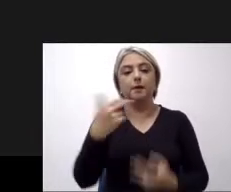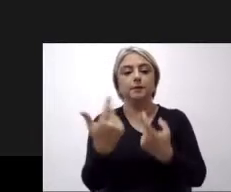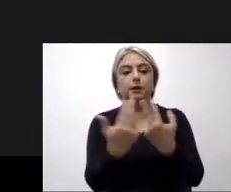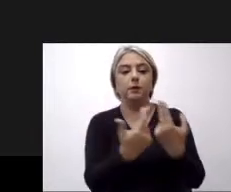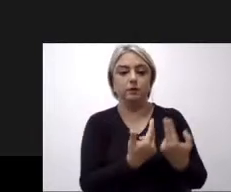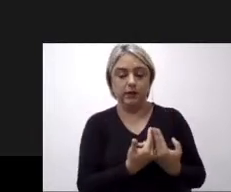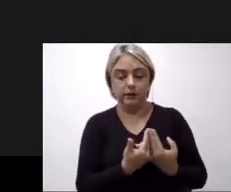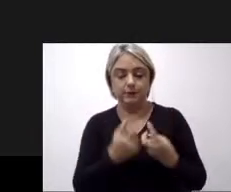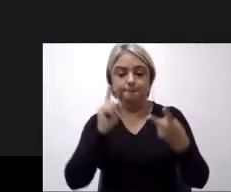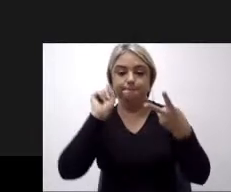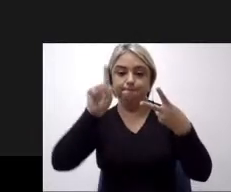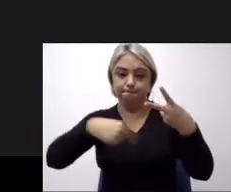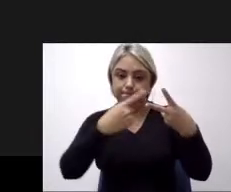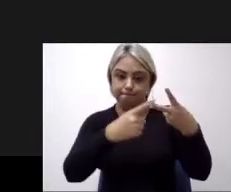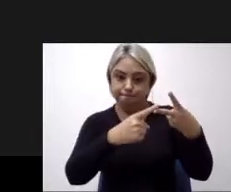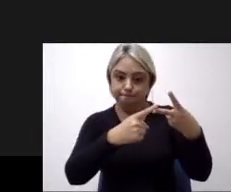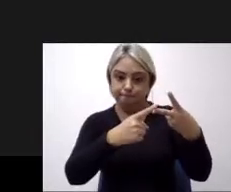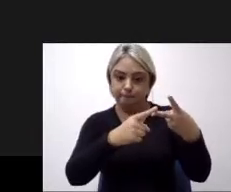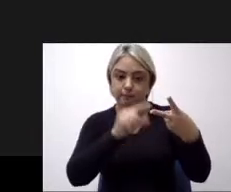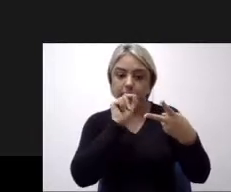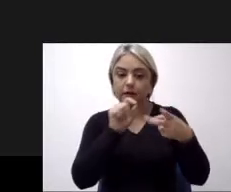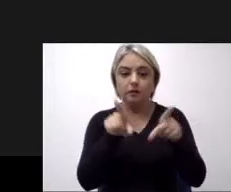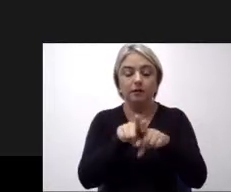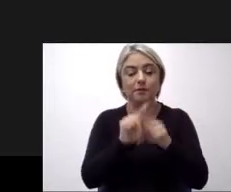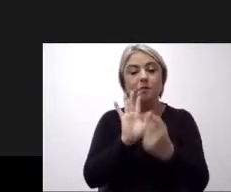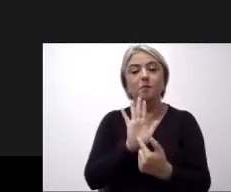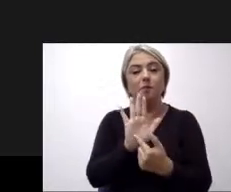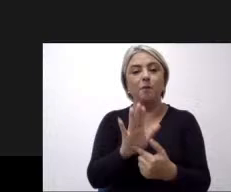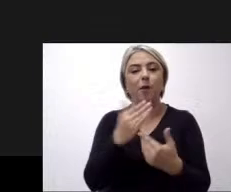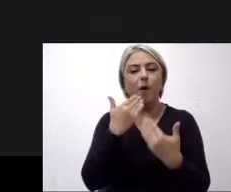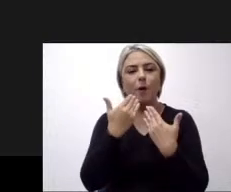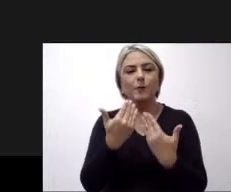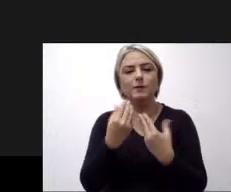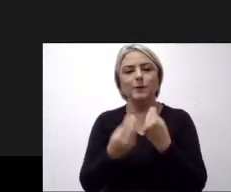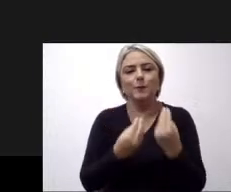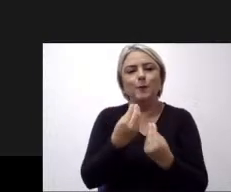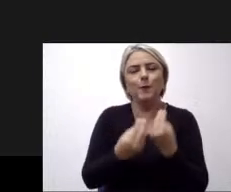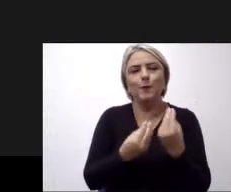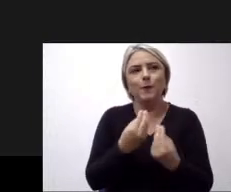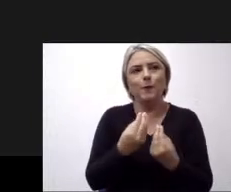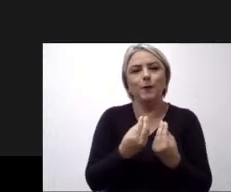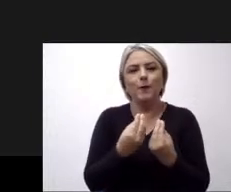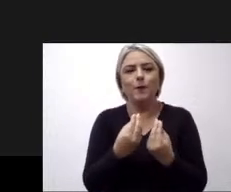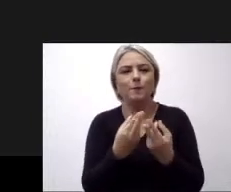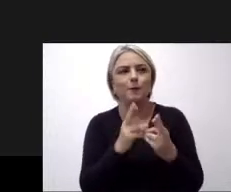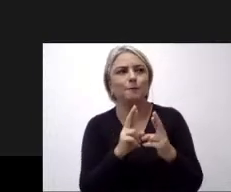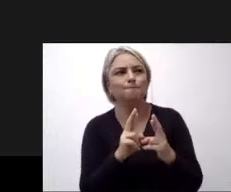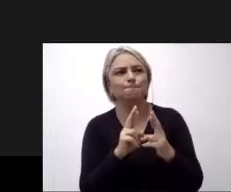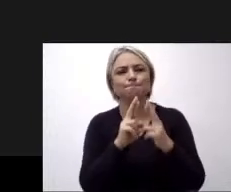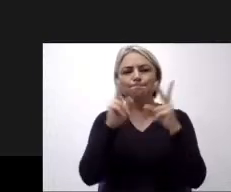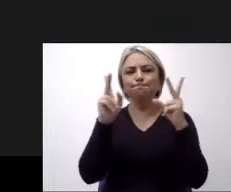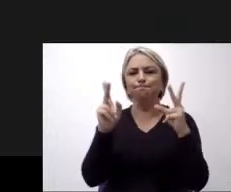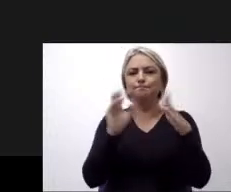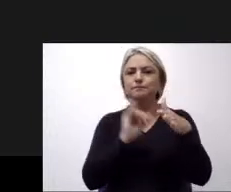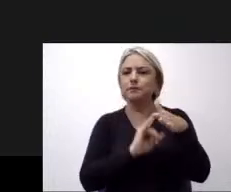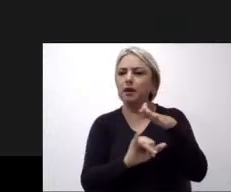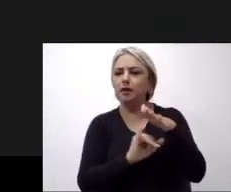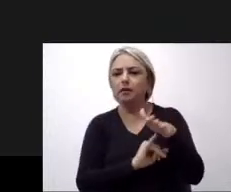Secondly, because it also shows how ambiguous the institutionalization of a new policy field can be.